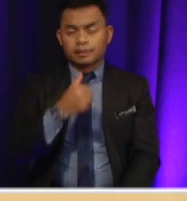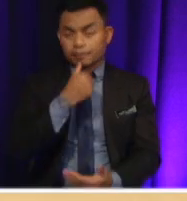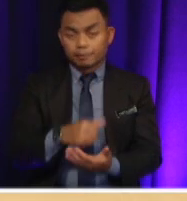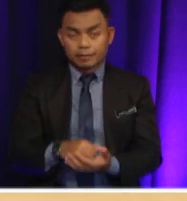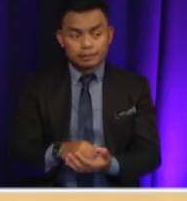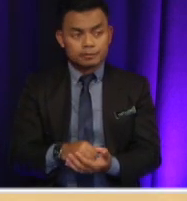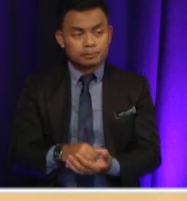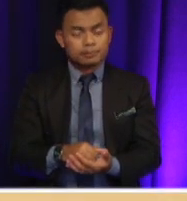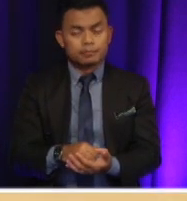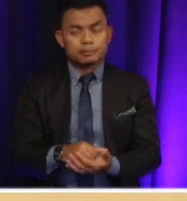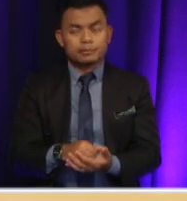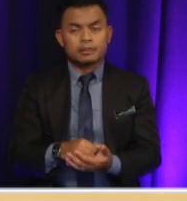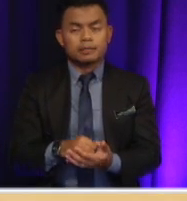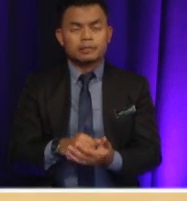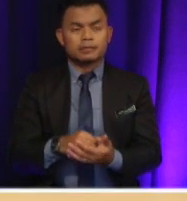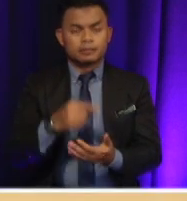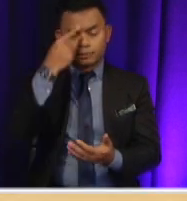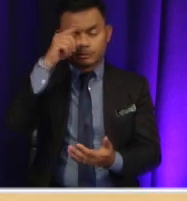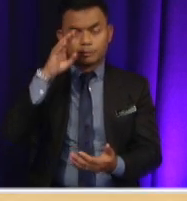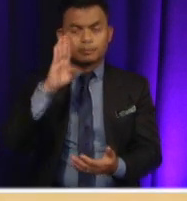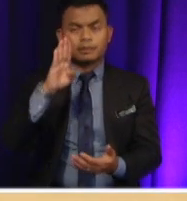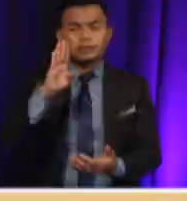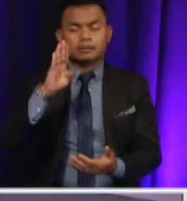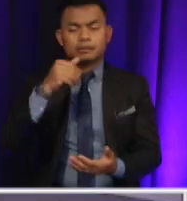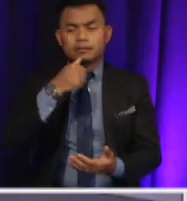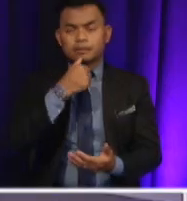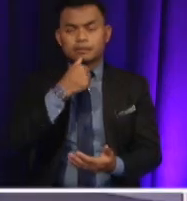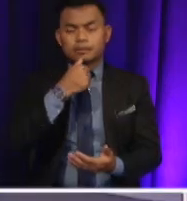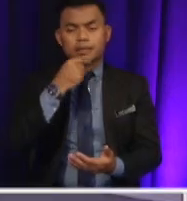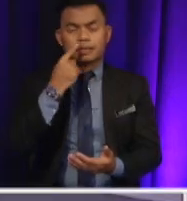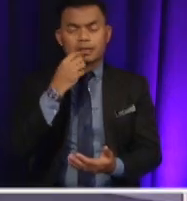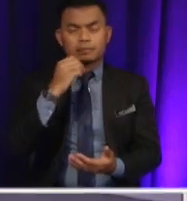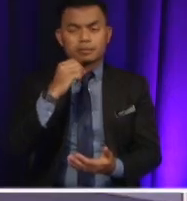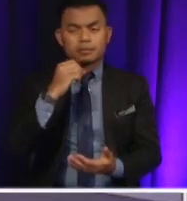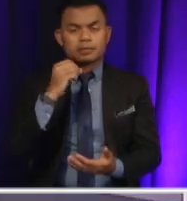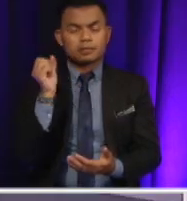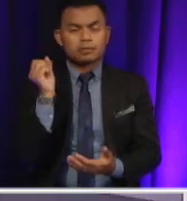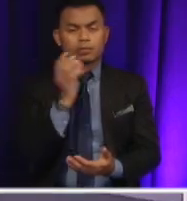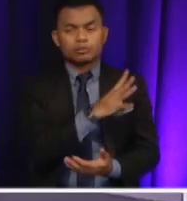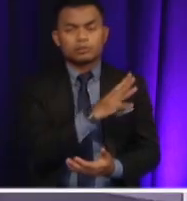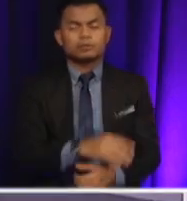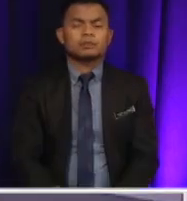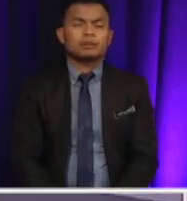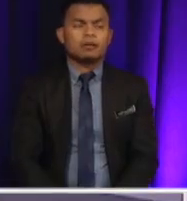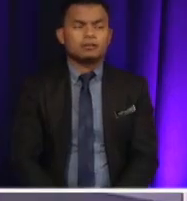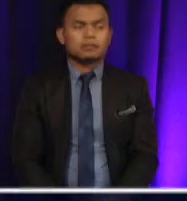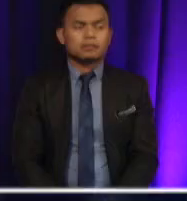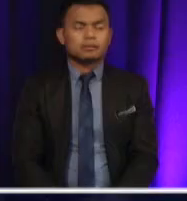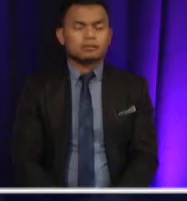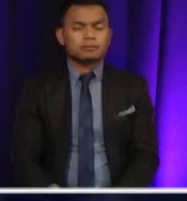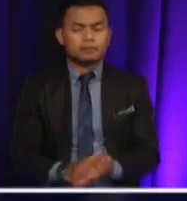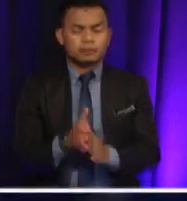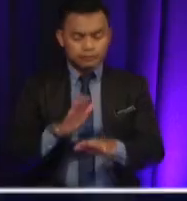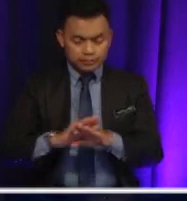is gone. Yes. B. B. Right. So when the gum's gone, can you use the envelope? No. No. It becomes dysfunctional.